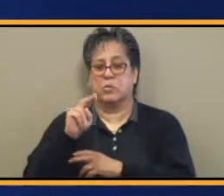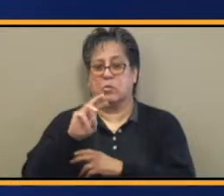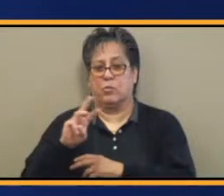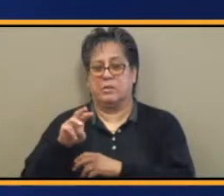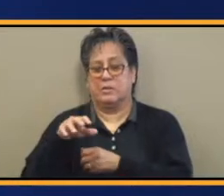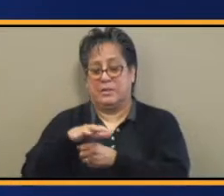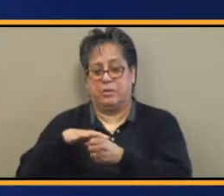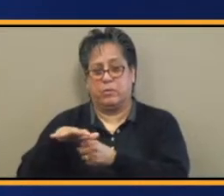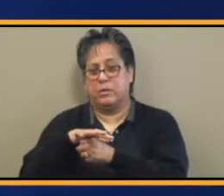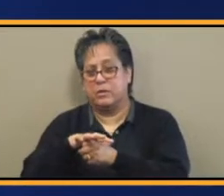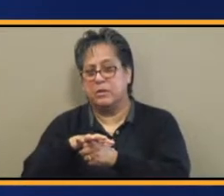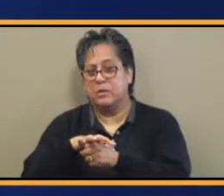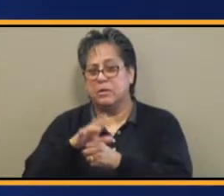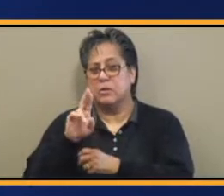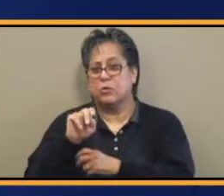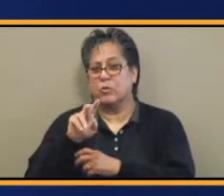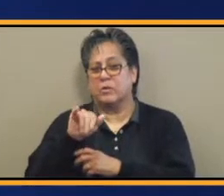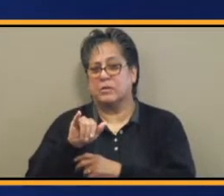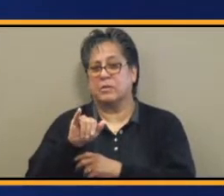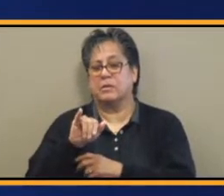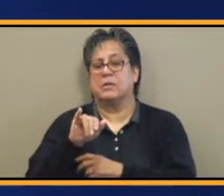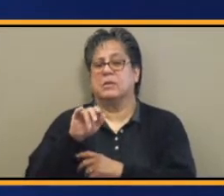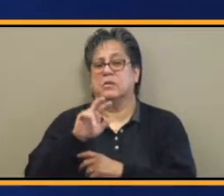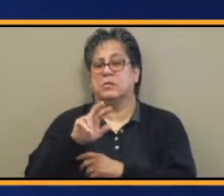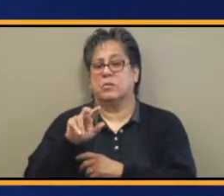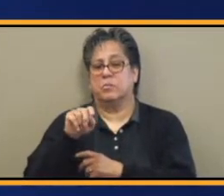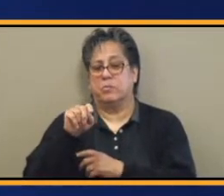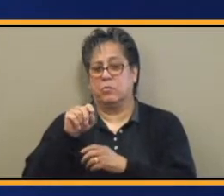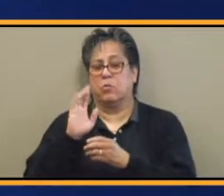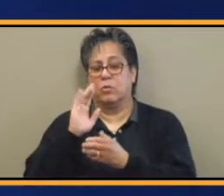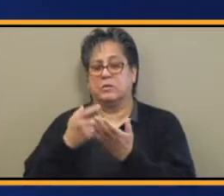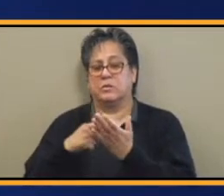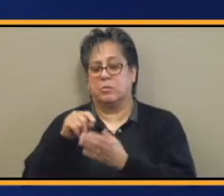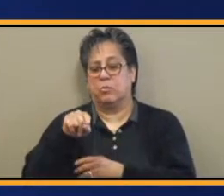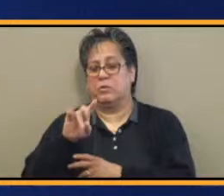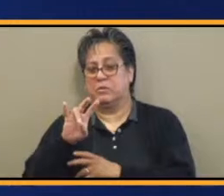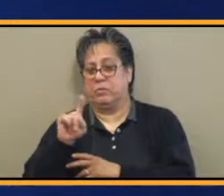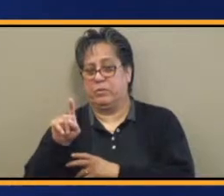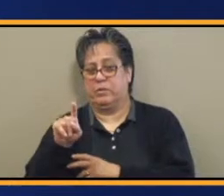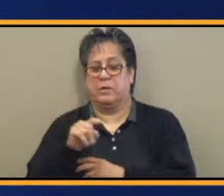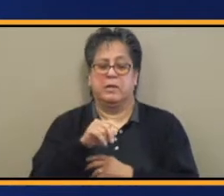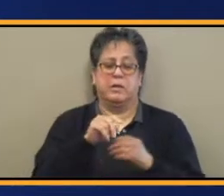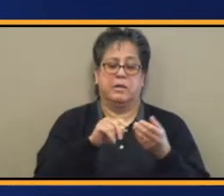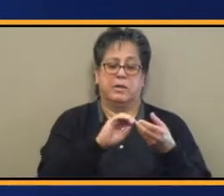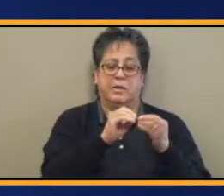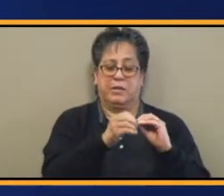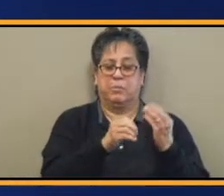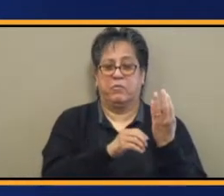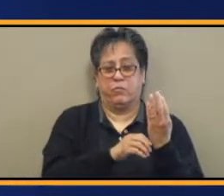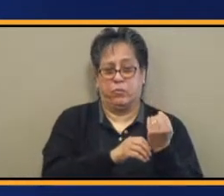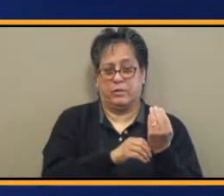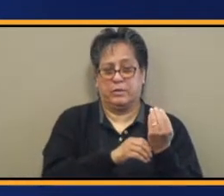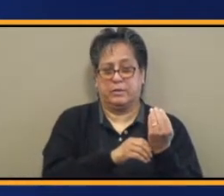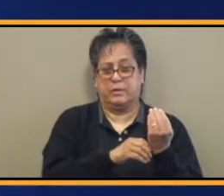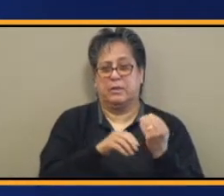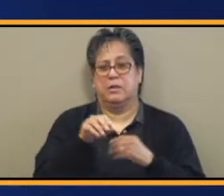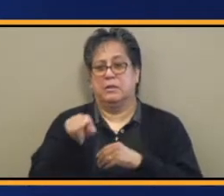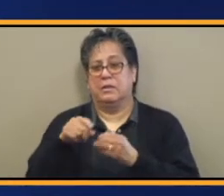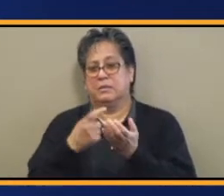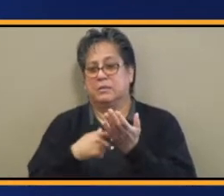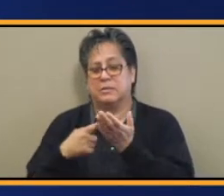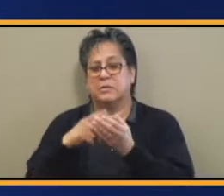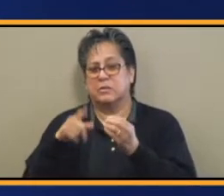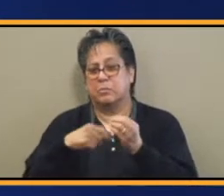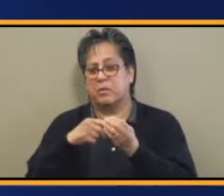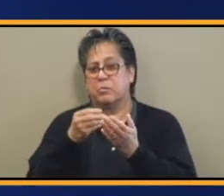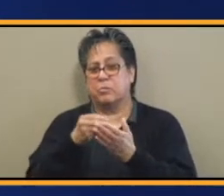Area, Utility 33 under 551.071. Executive Session Item 14, Discussion Regarding